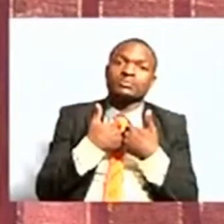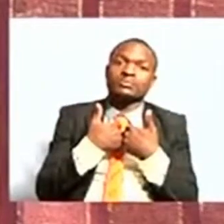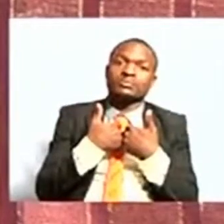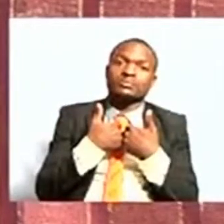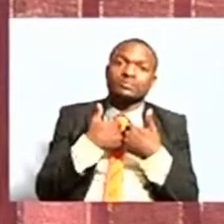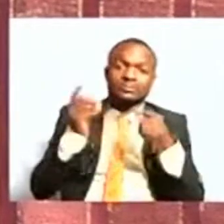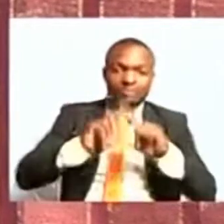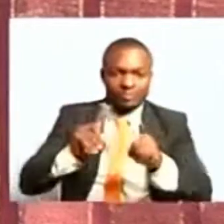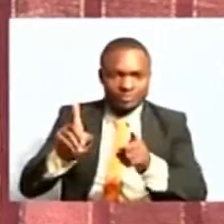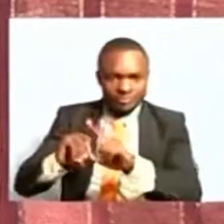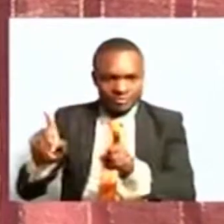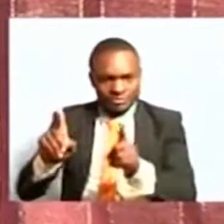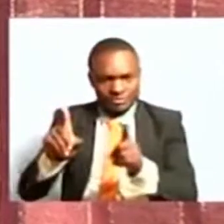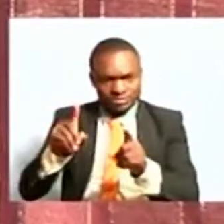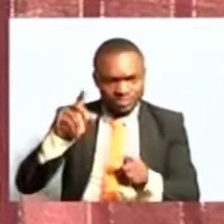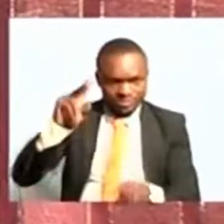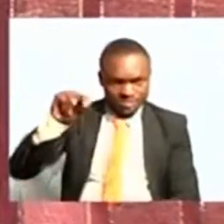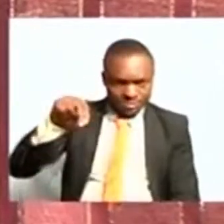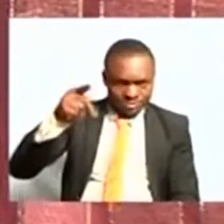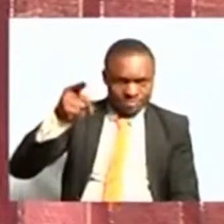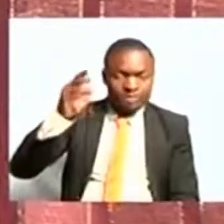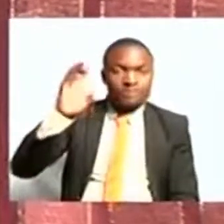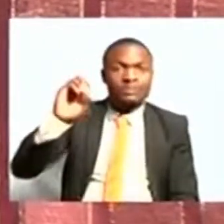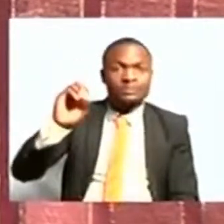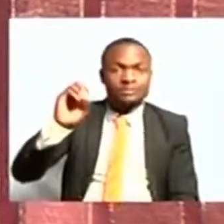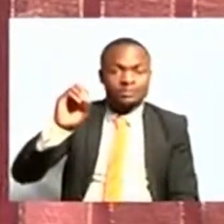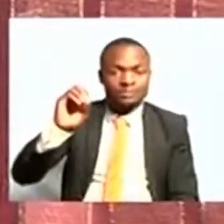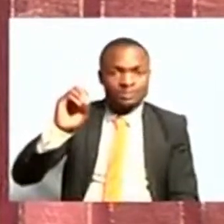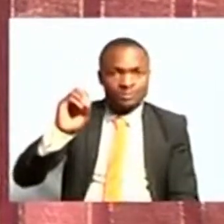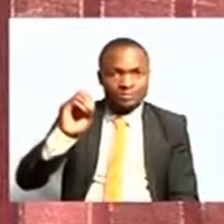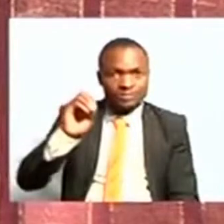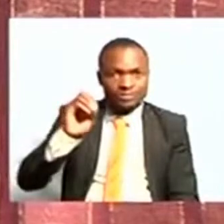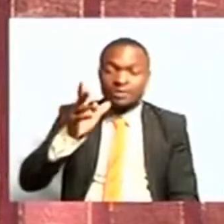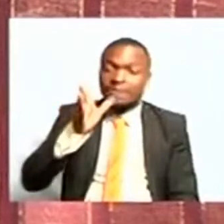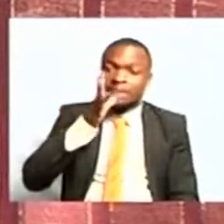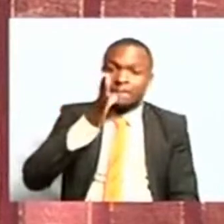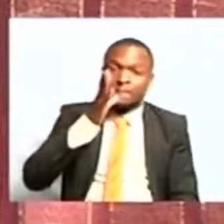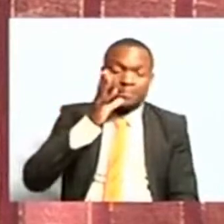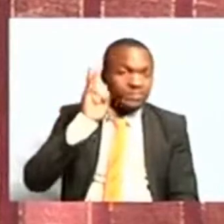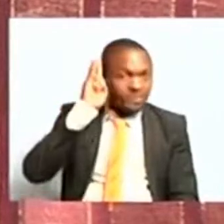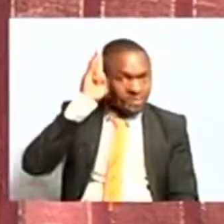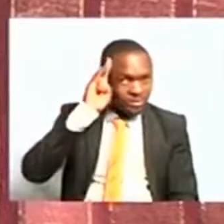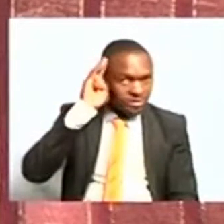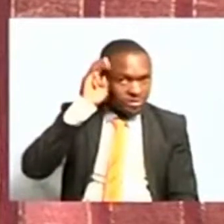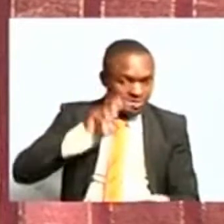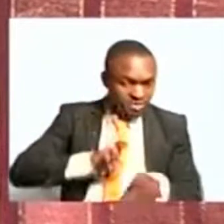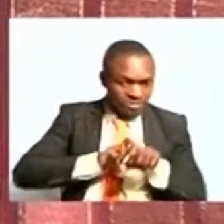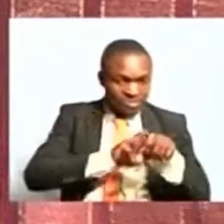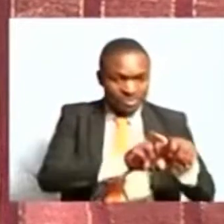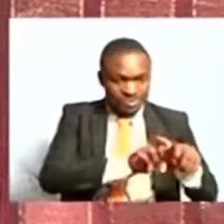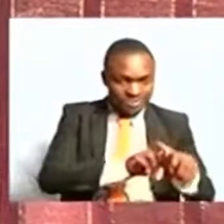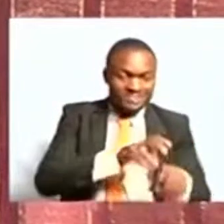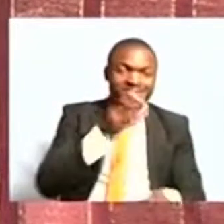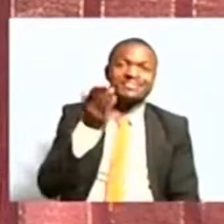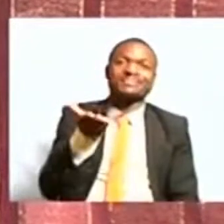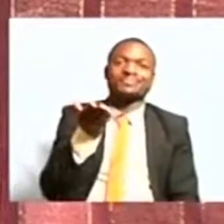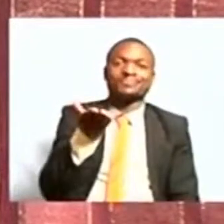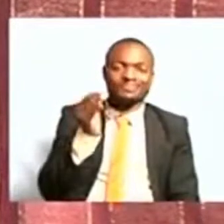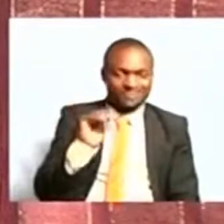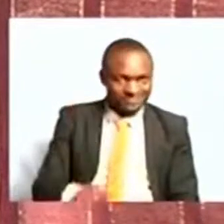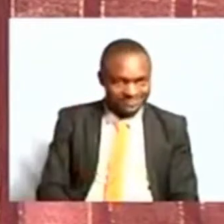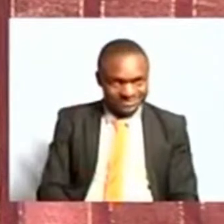we have different NGOs that are joining us, and of course our mother ministry is going to be there, the Ministry of Transport and Logistics,